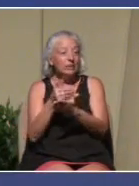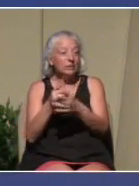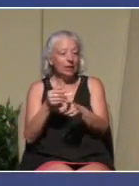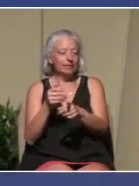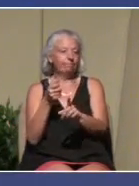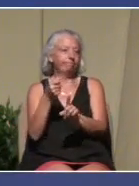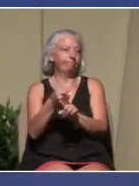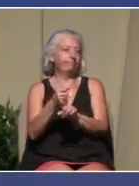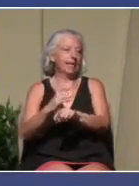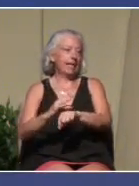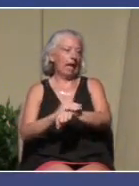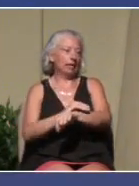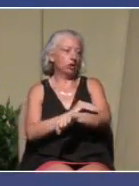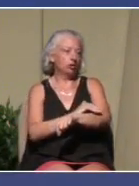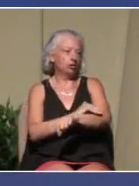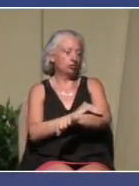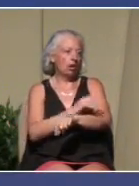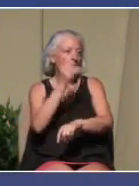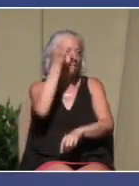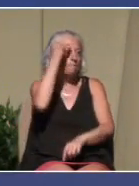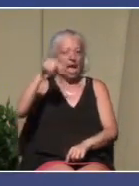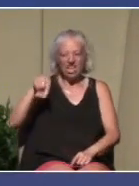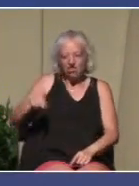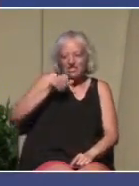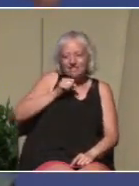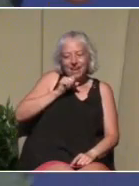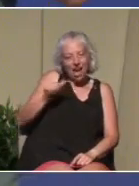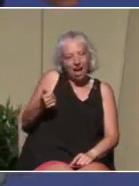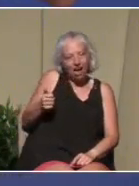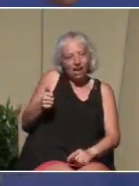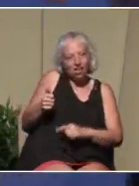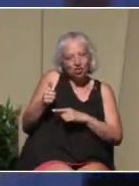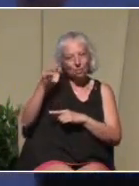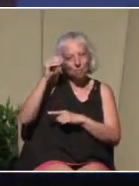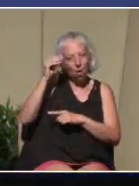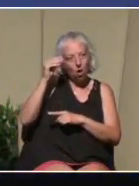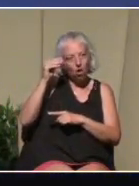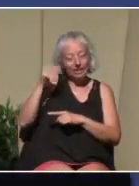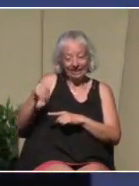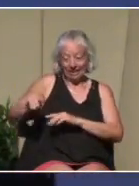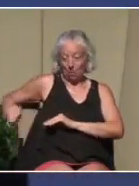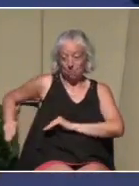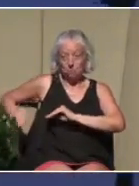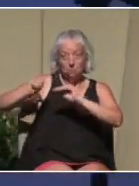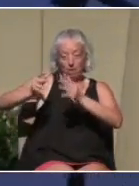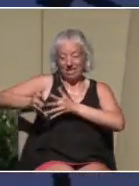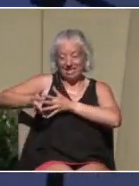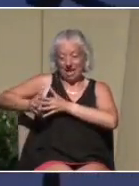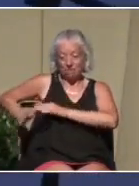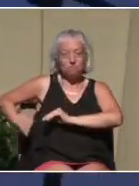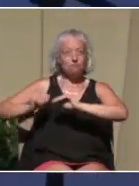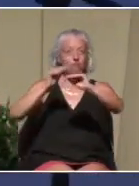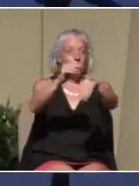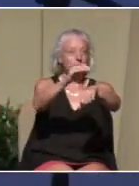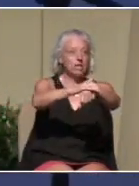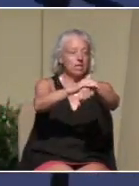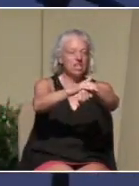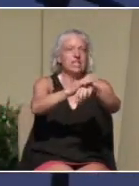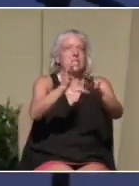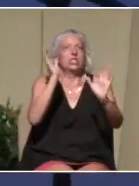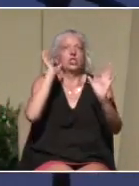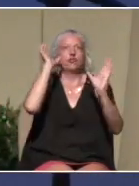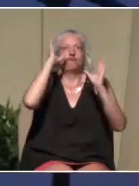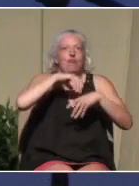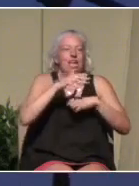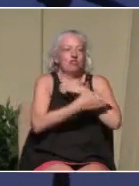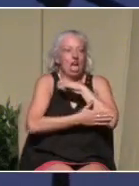Now imagine the life of this 10-year-old. So here he is, he's moved from the United States to the United Kingdom. He's in a strange country